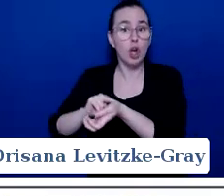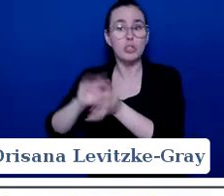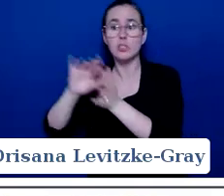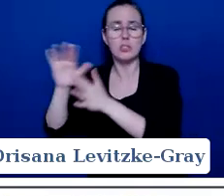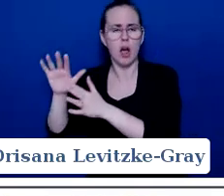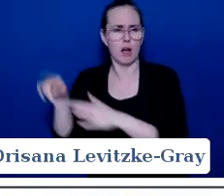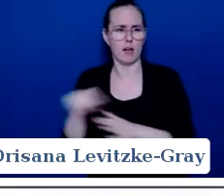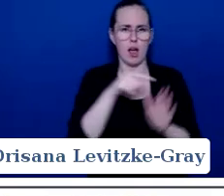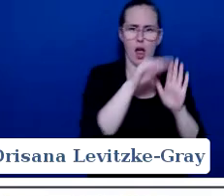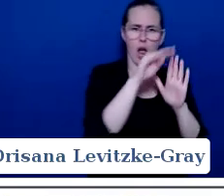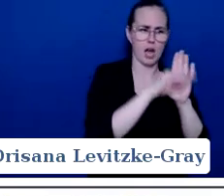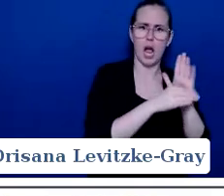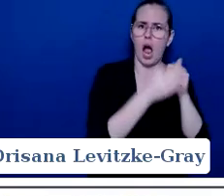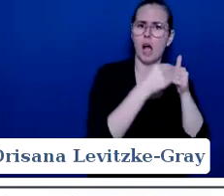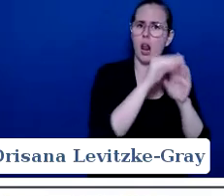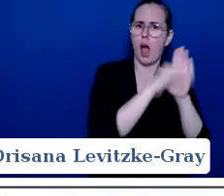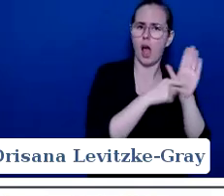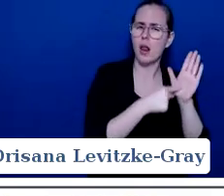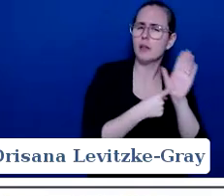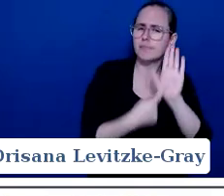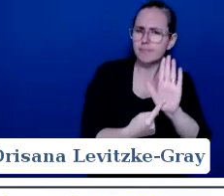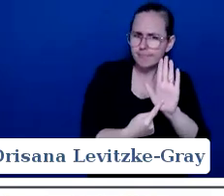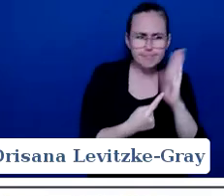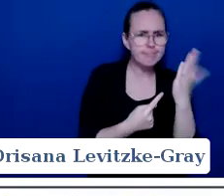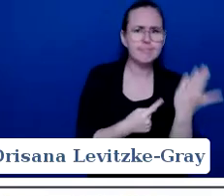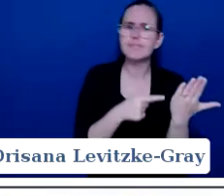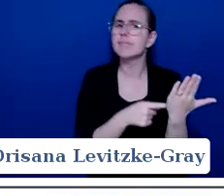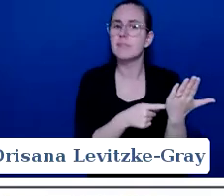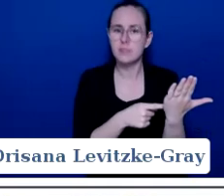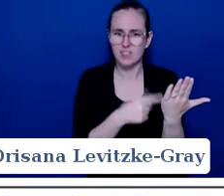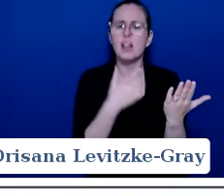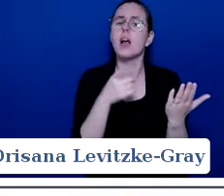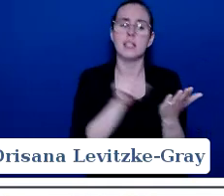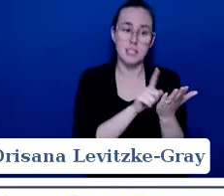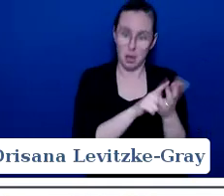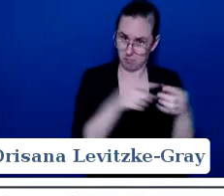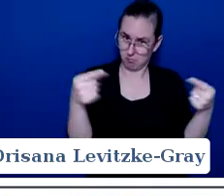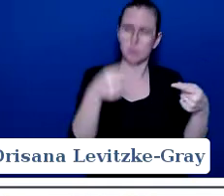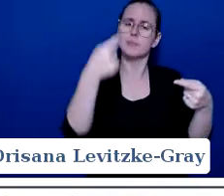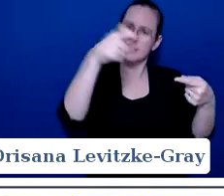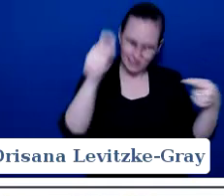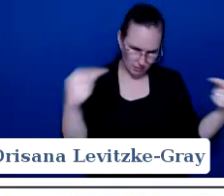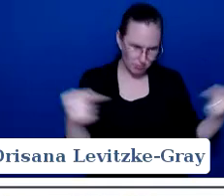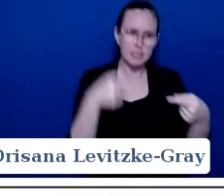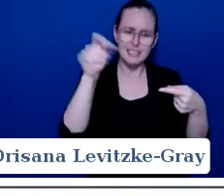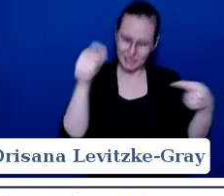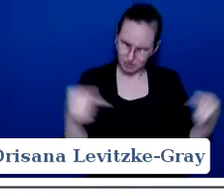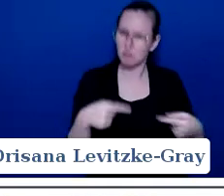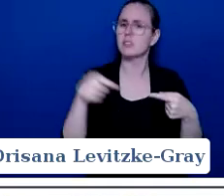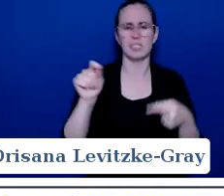the assessment. Environmental factors are also considered for developing individual services and